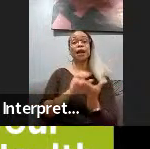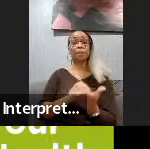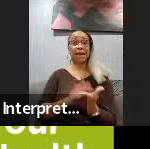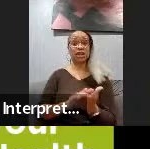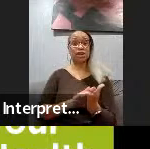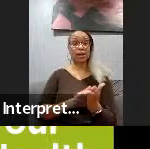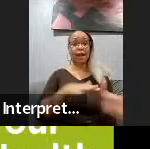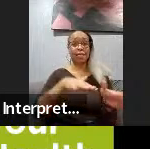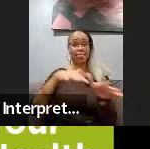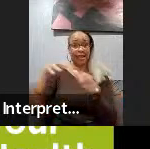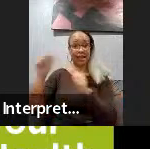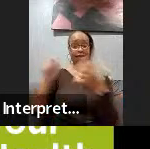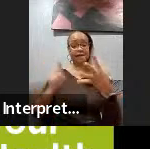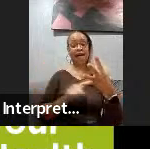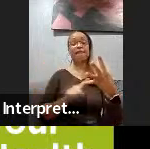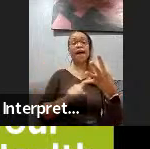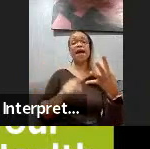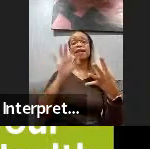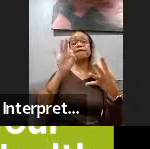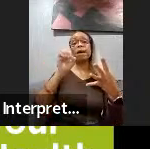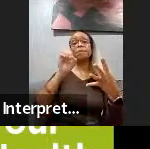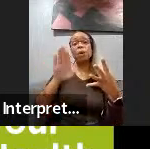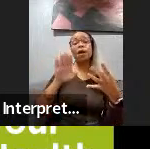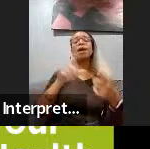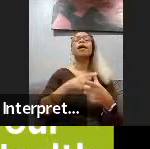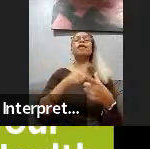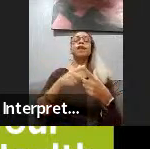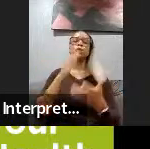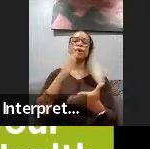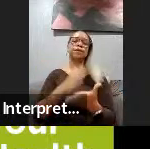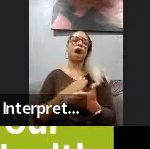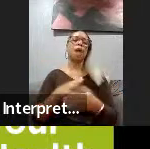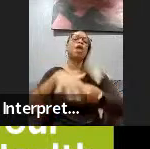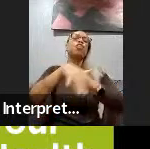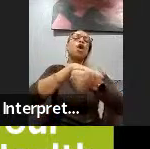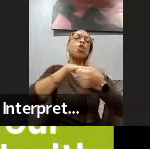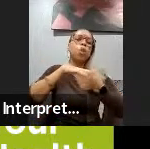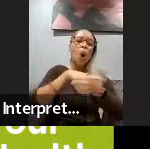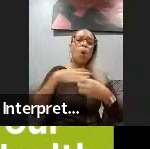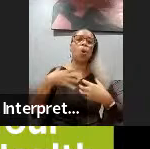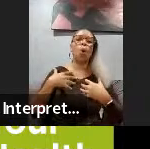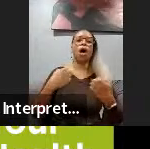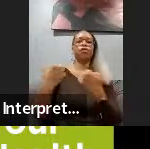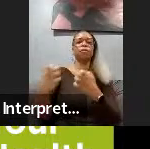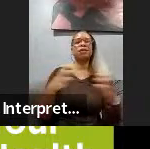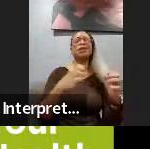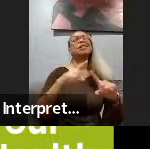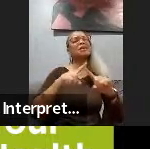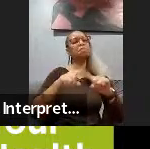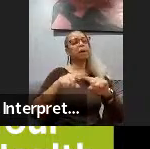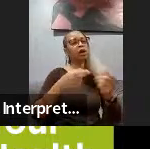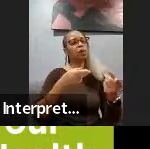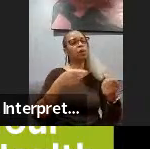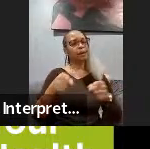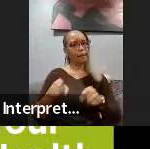will also lift our local health emergency, local conditions permitting.